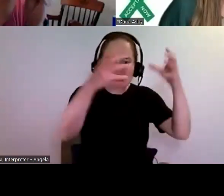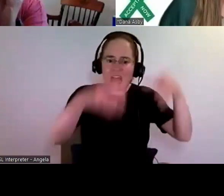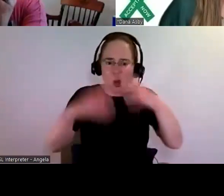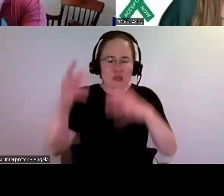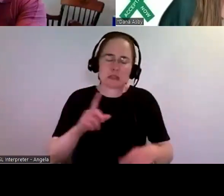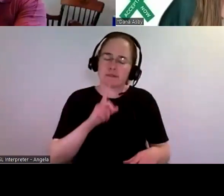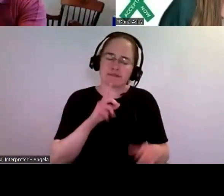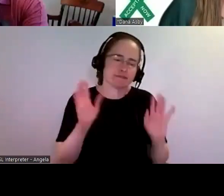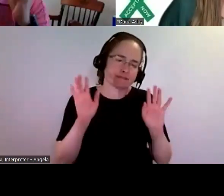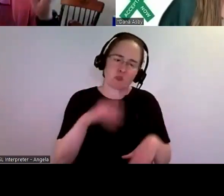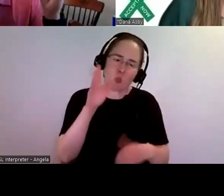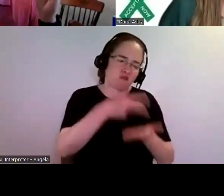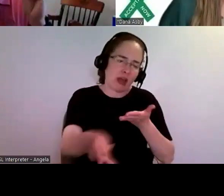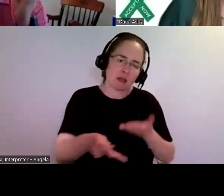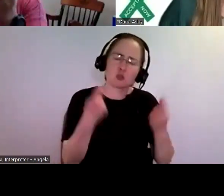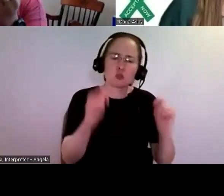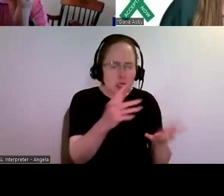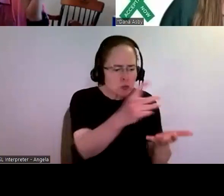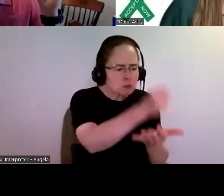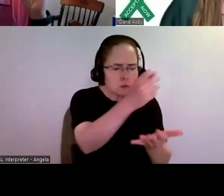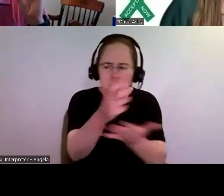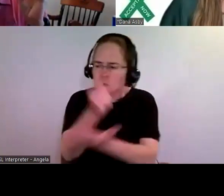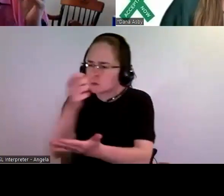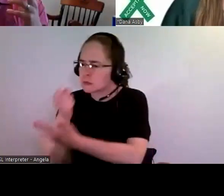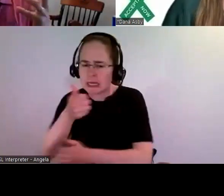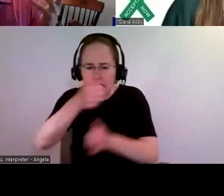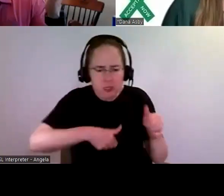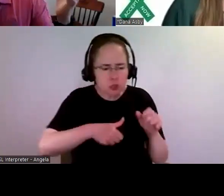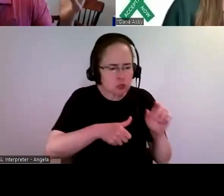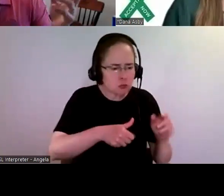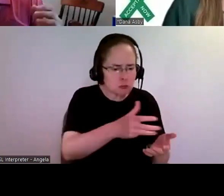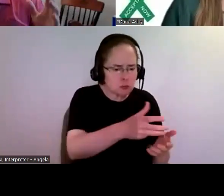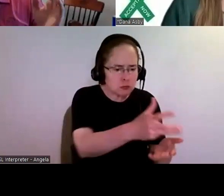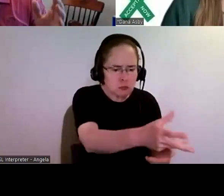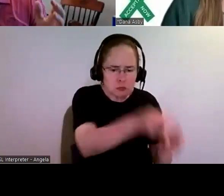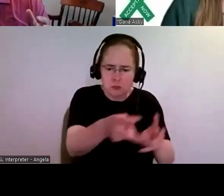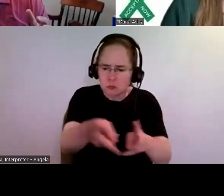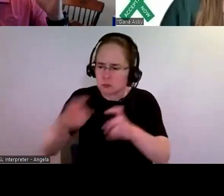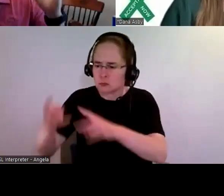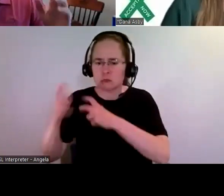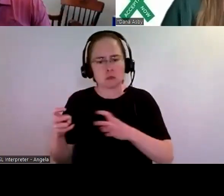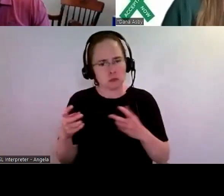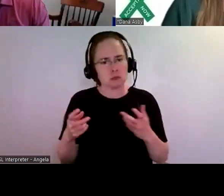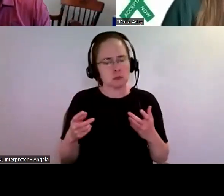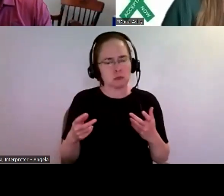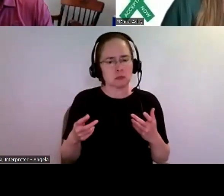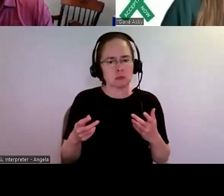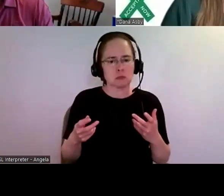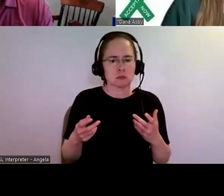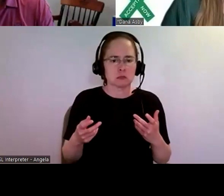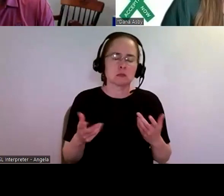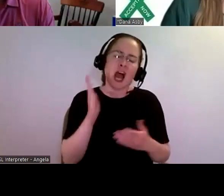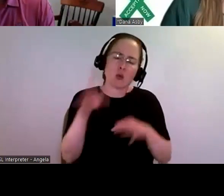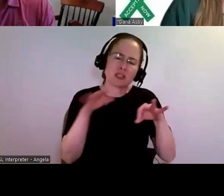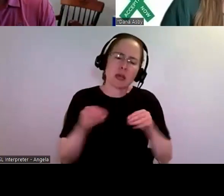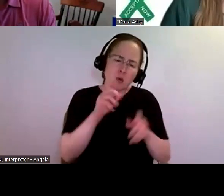tap into each silo so you've got something coming from each of the silos that exist. And I'll be more specific if need be,